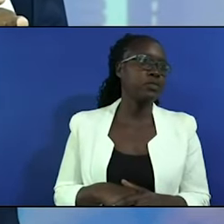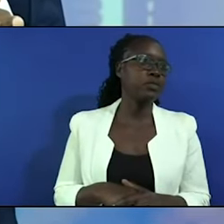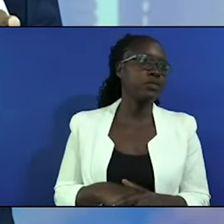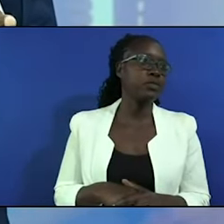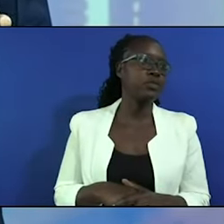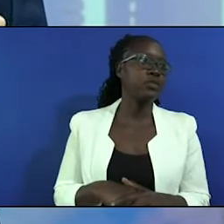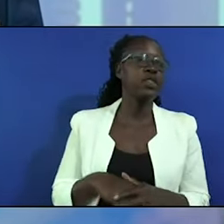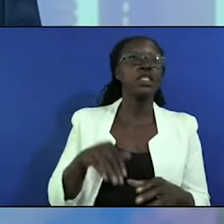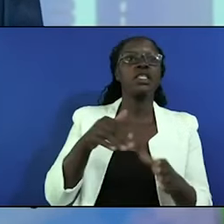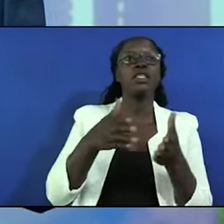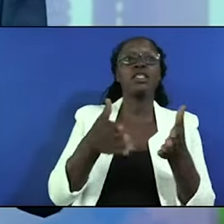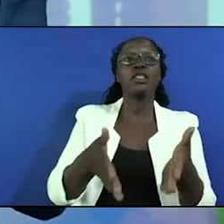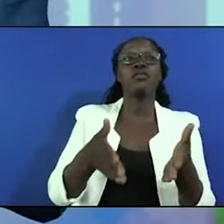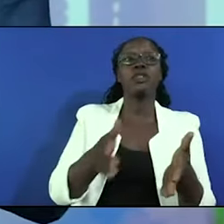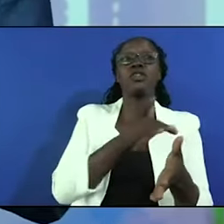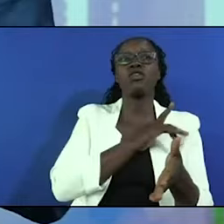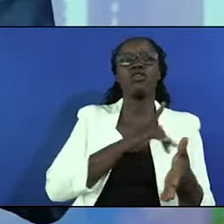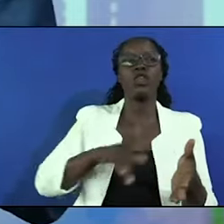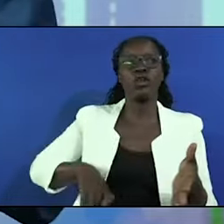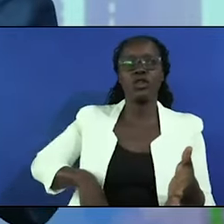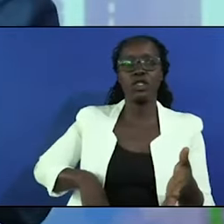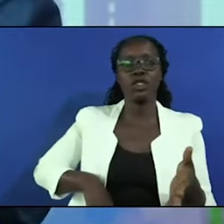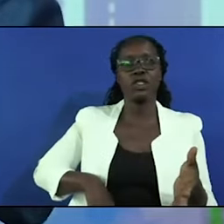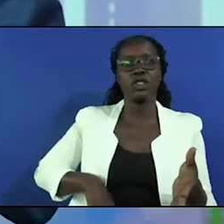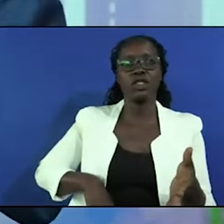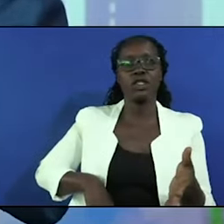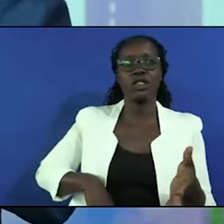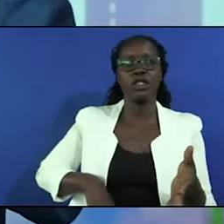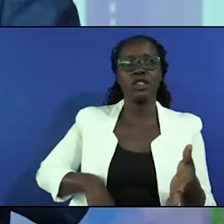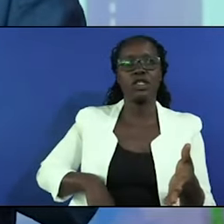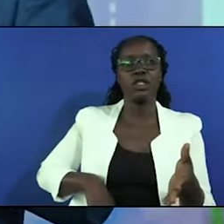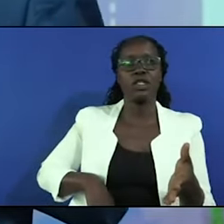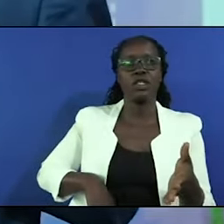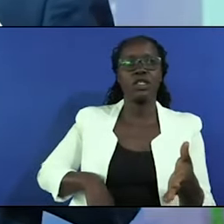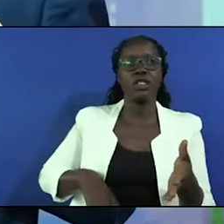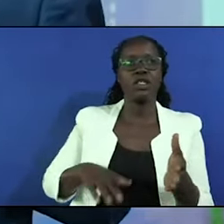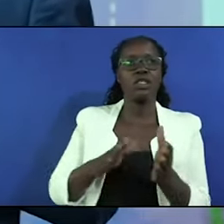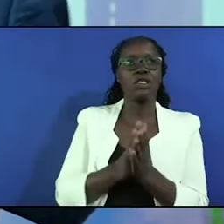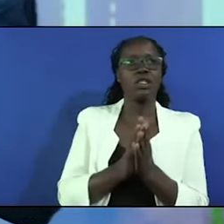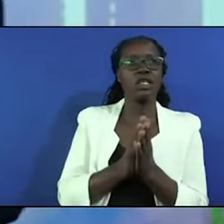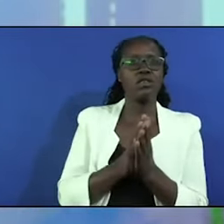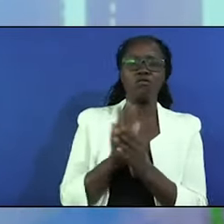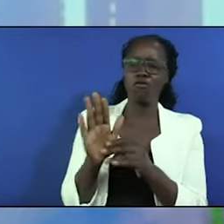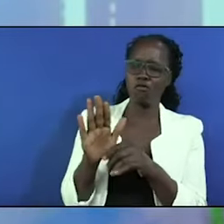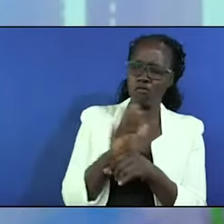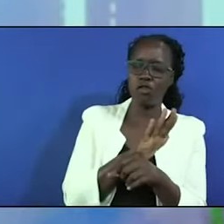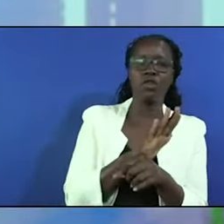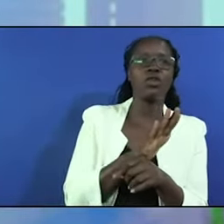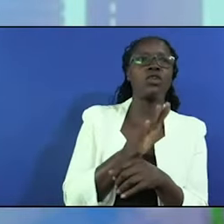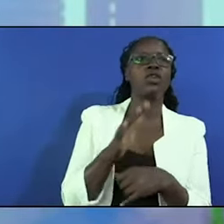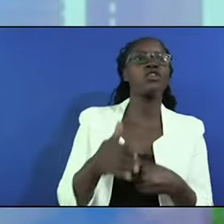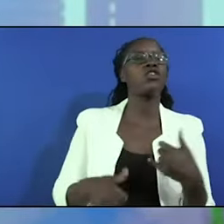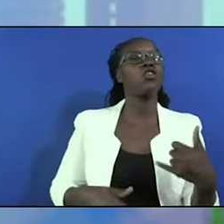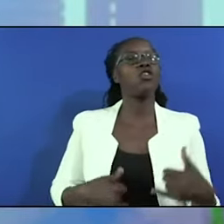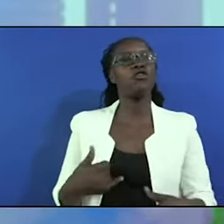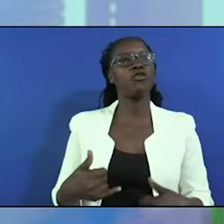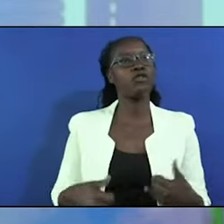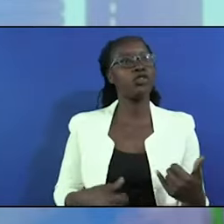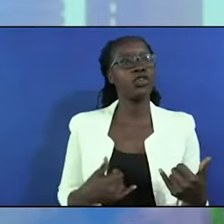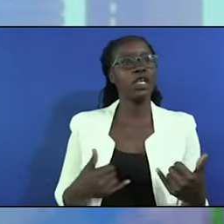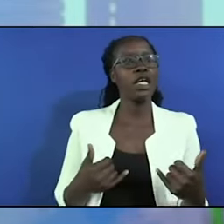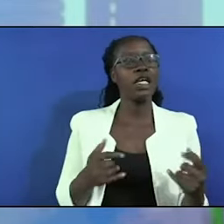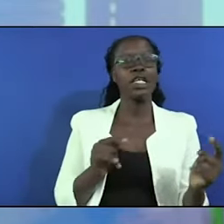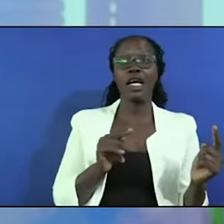In the presence of the Lord, there is fullness of joy. And as I